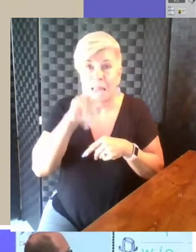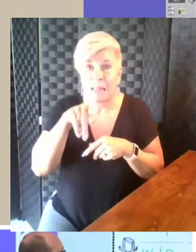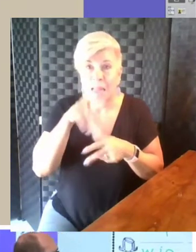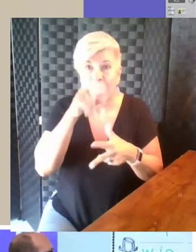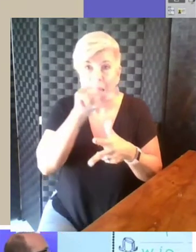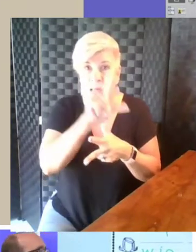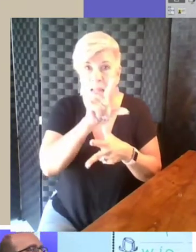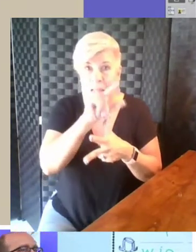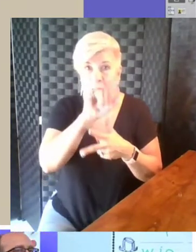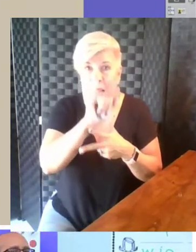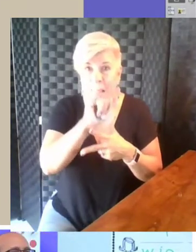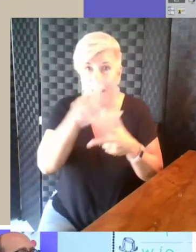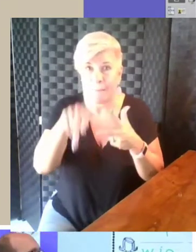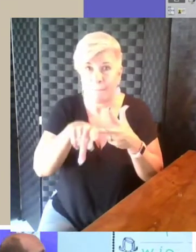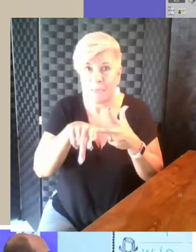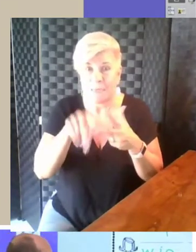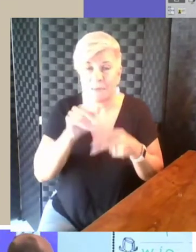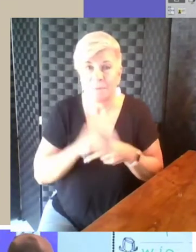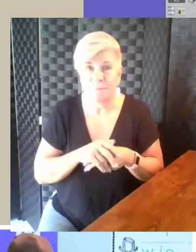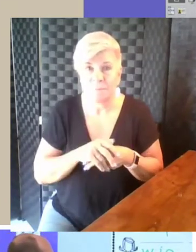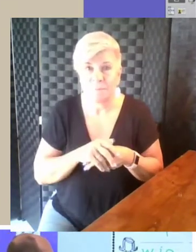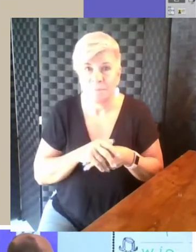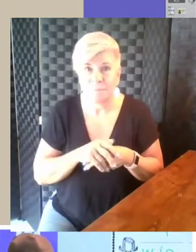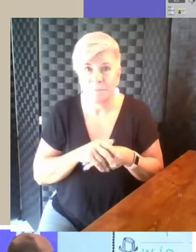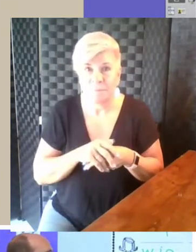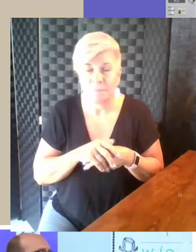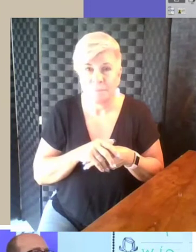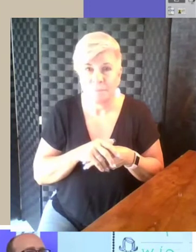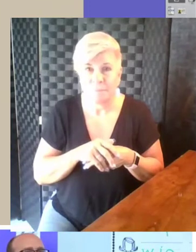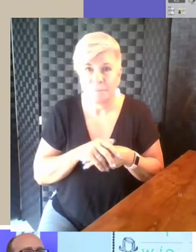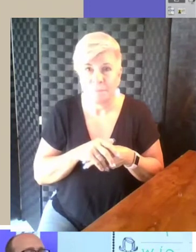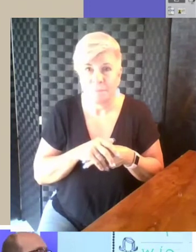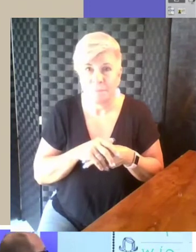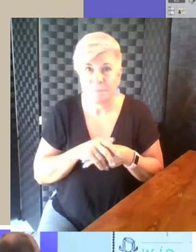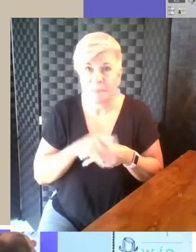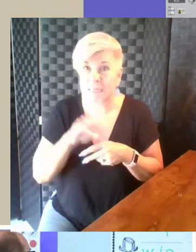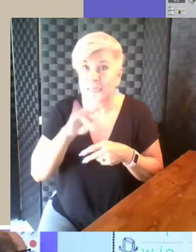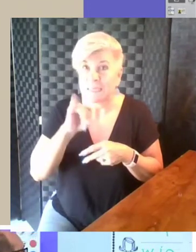L and P are the consonants in lip. Have you done kit?